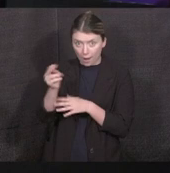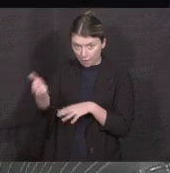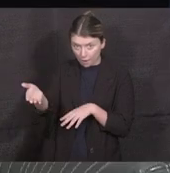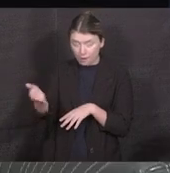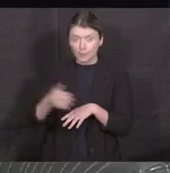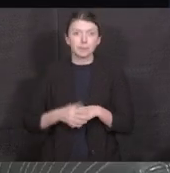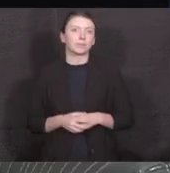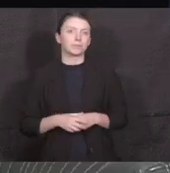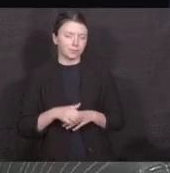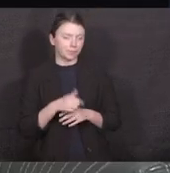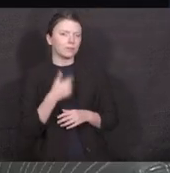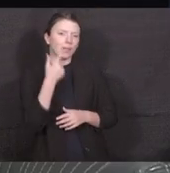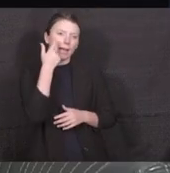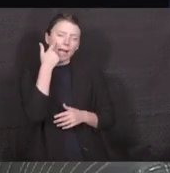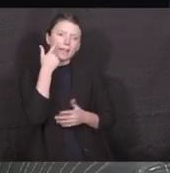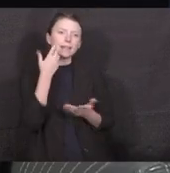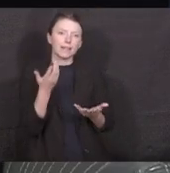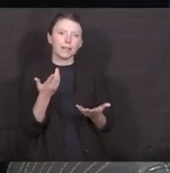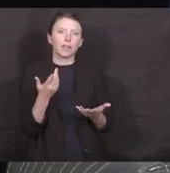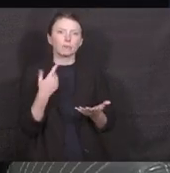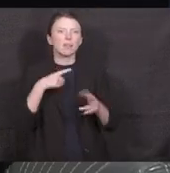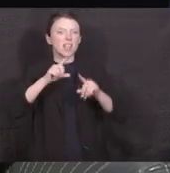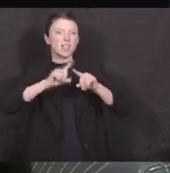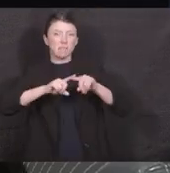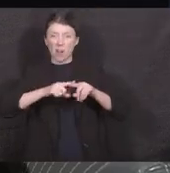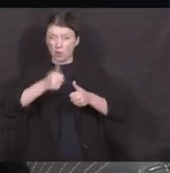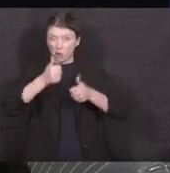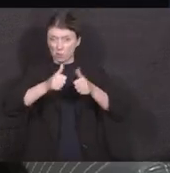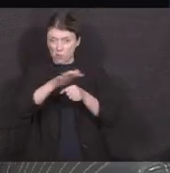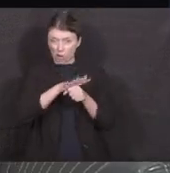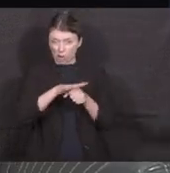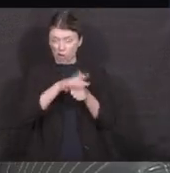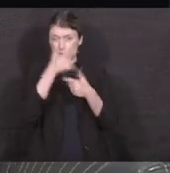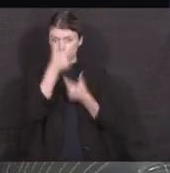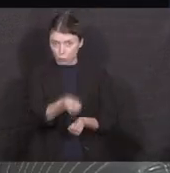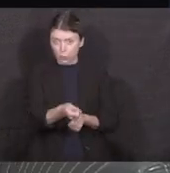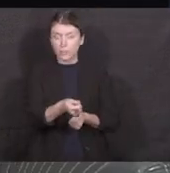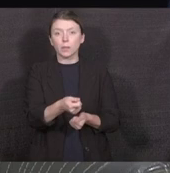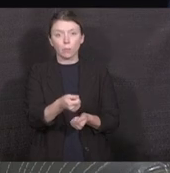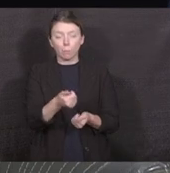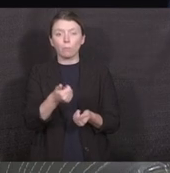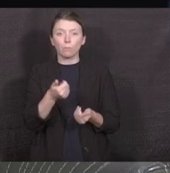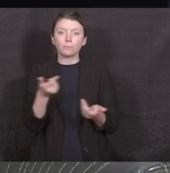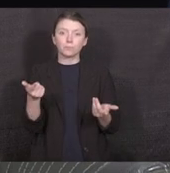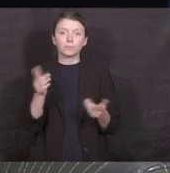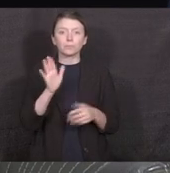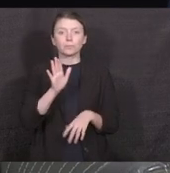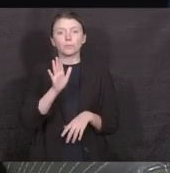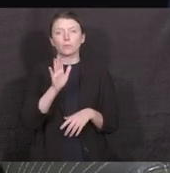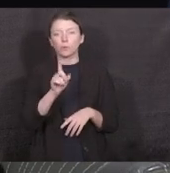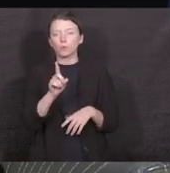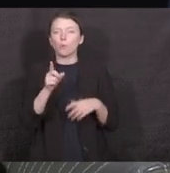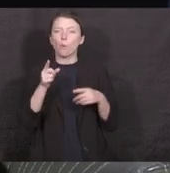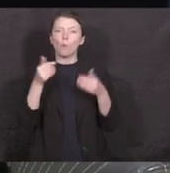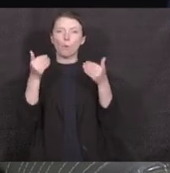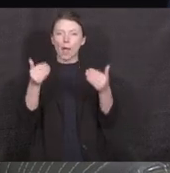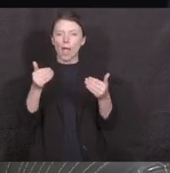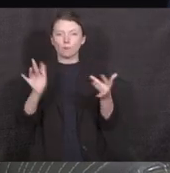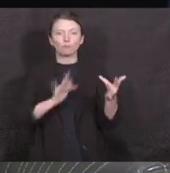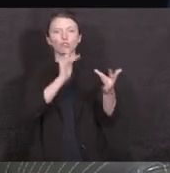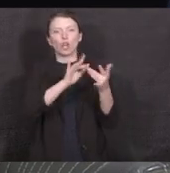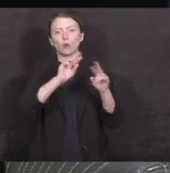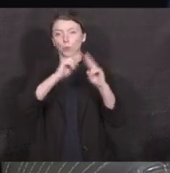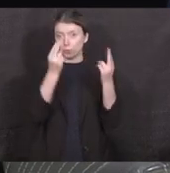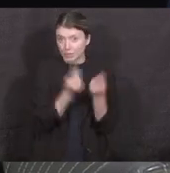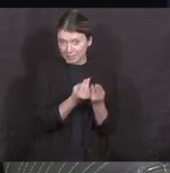think that you want to, depending on what area you're interested in, you want to reach out to unions